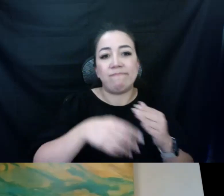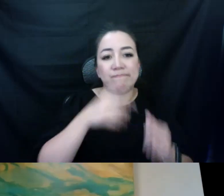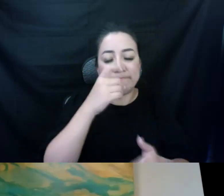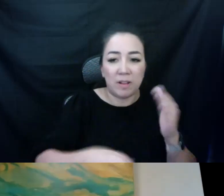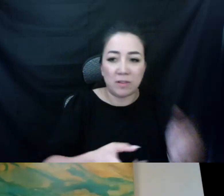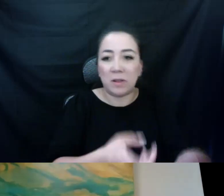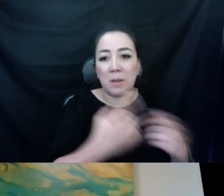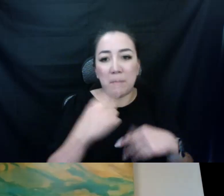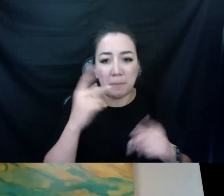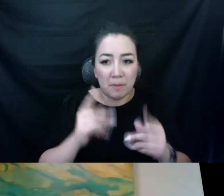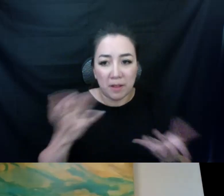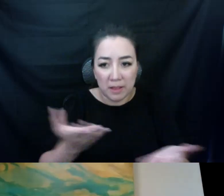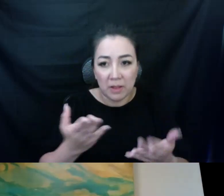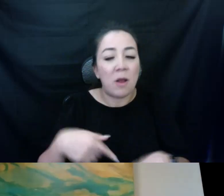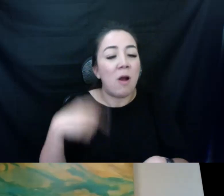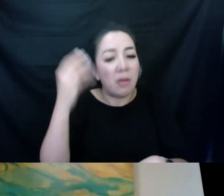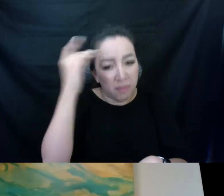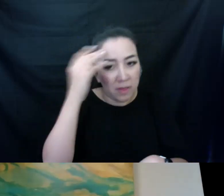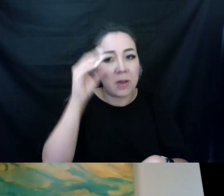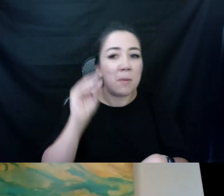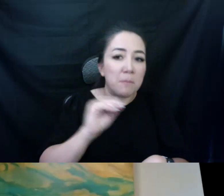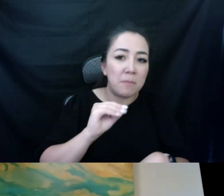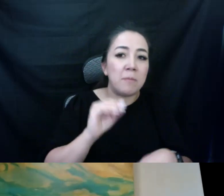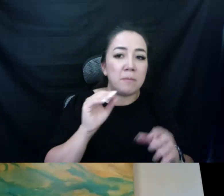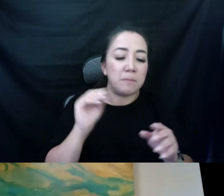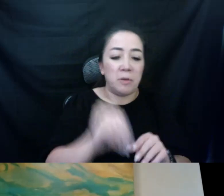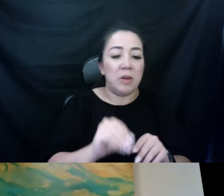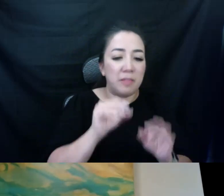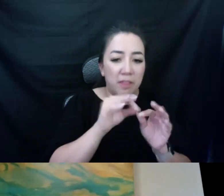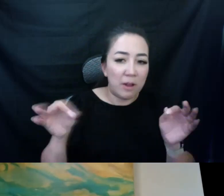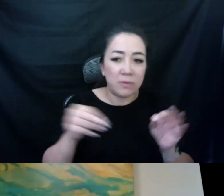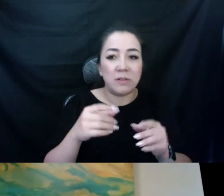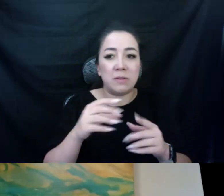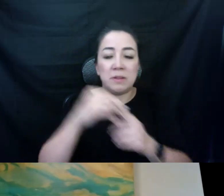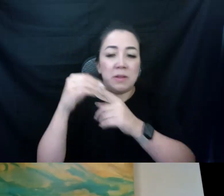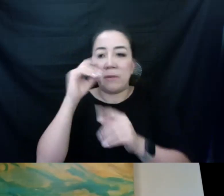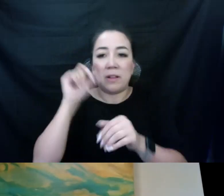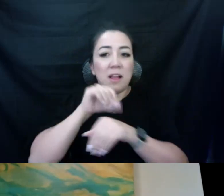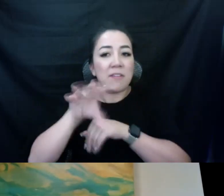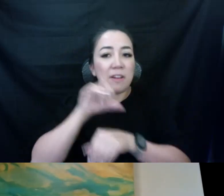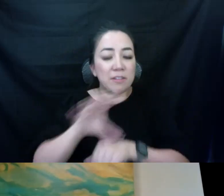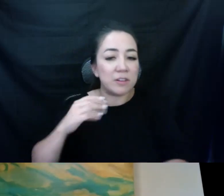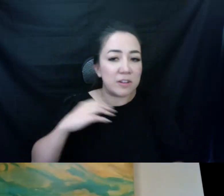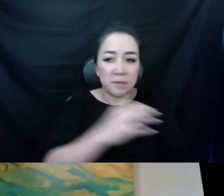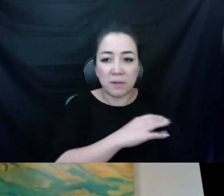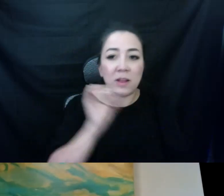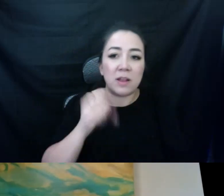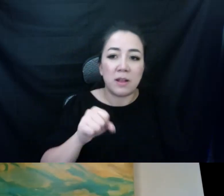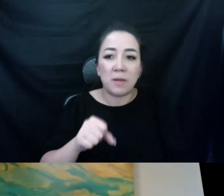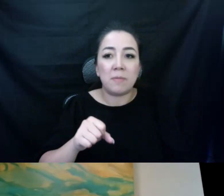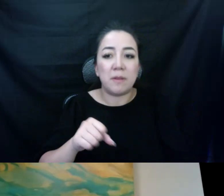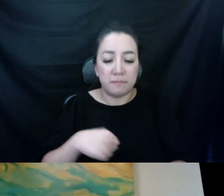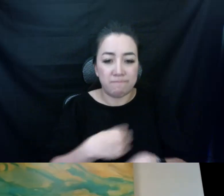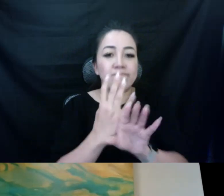but we are thinking of putting in their language that say specifically, because it's an advisory committee, that it could be held